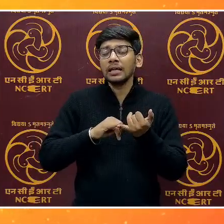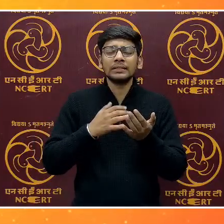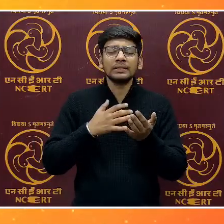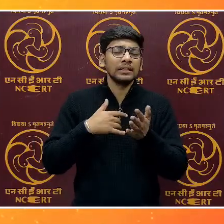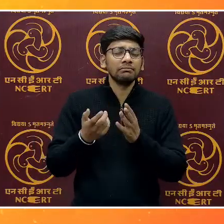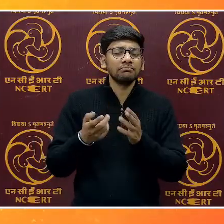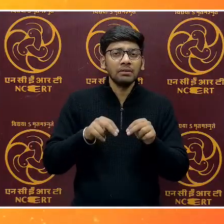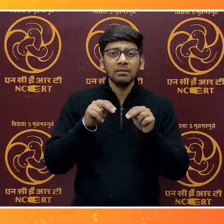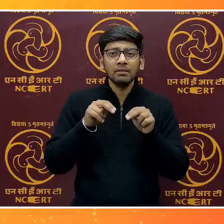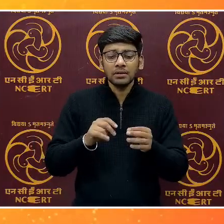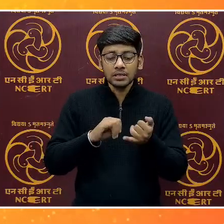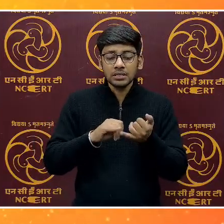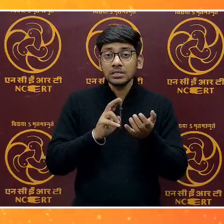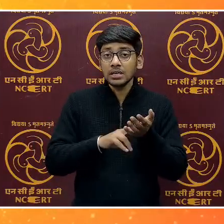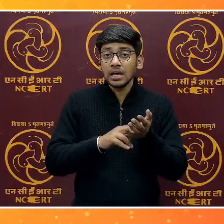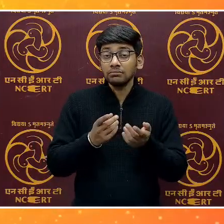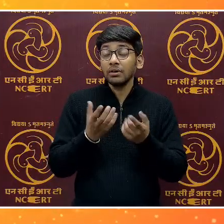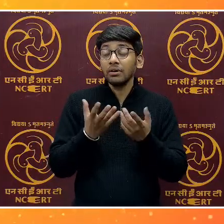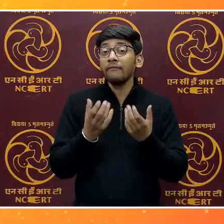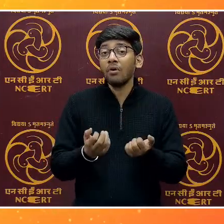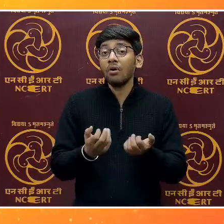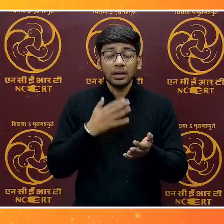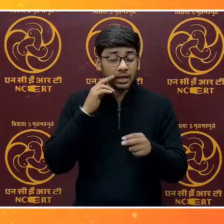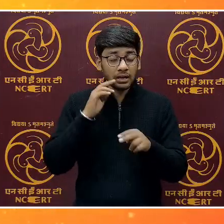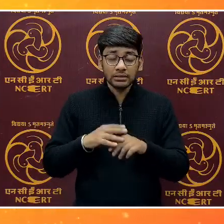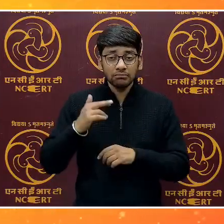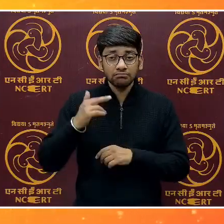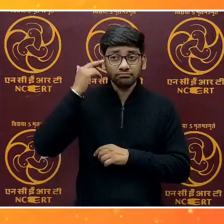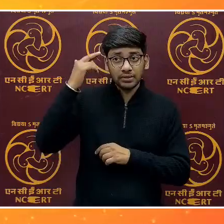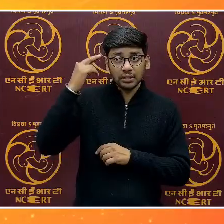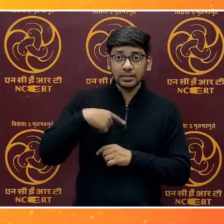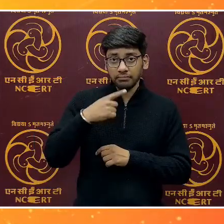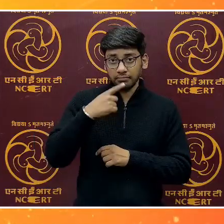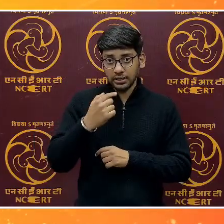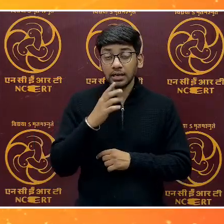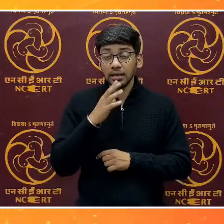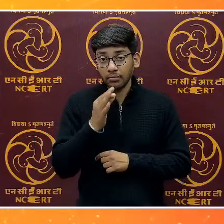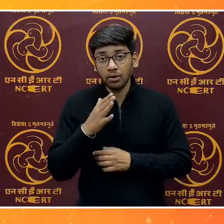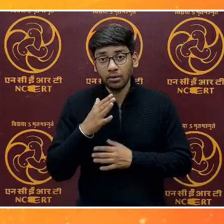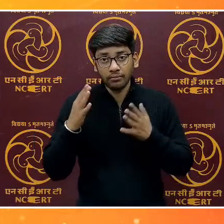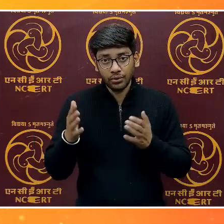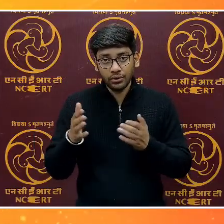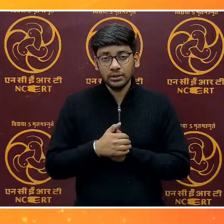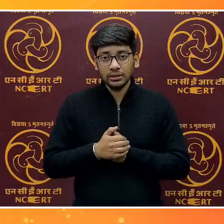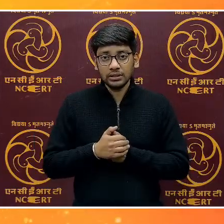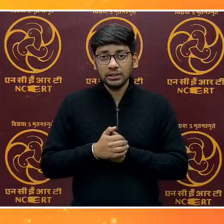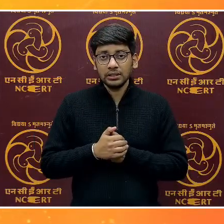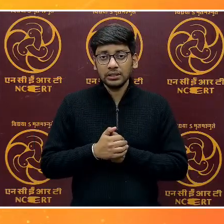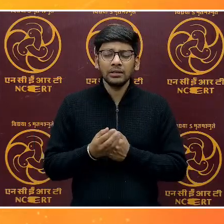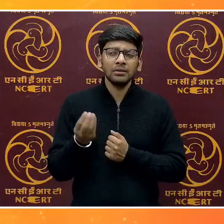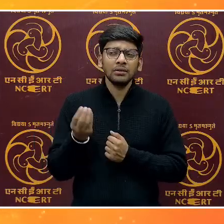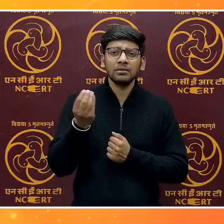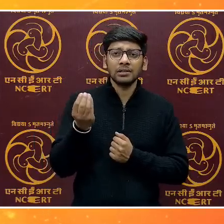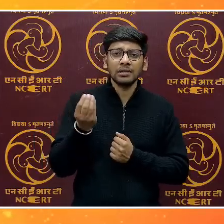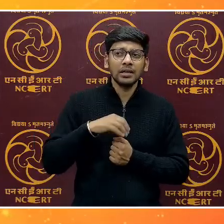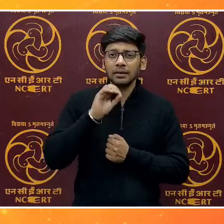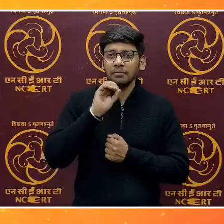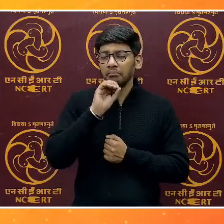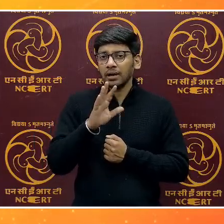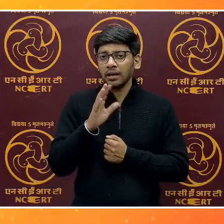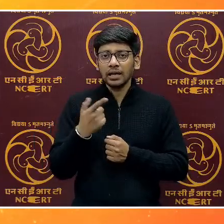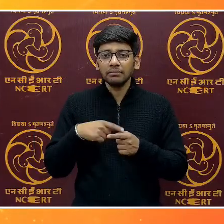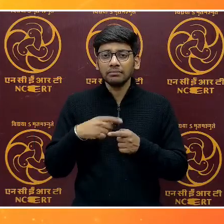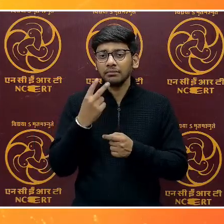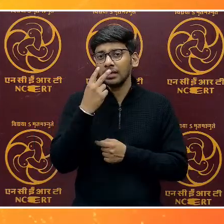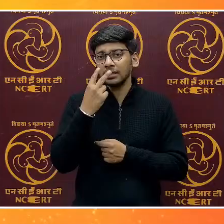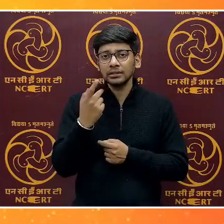require sun and why also. All right. The reason of it. So here are a few of the items that I was mentioning. Please have a look at